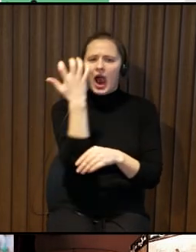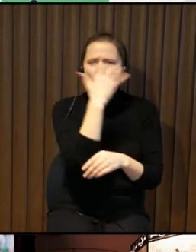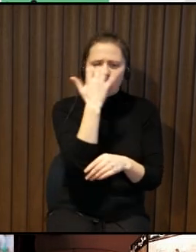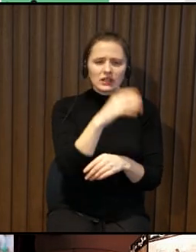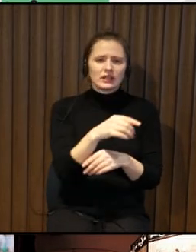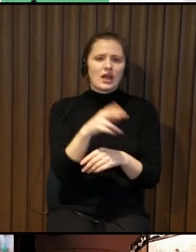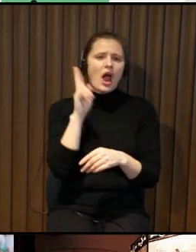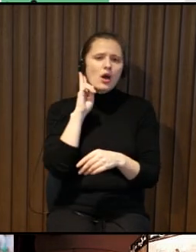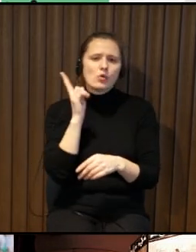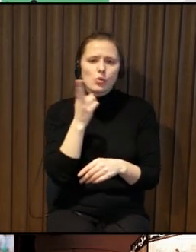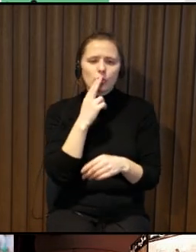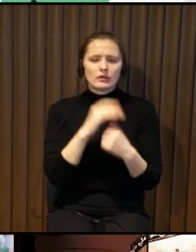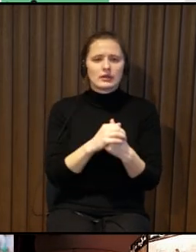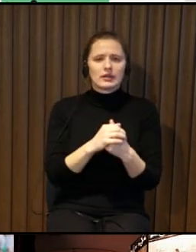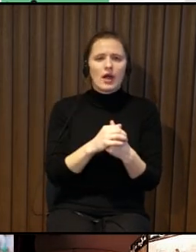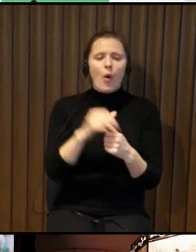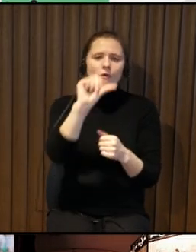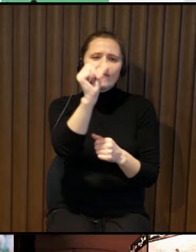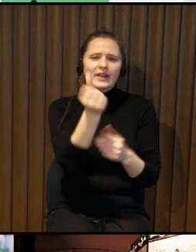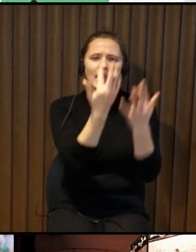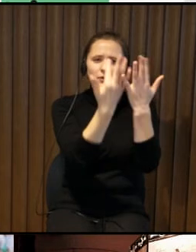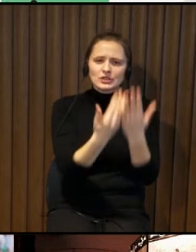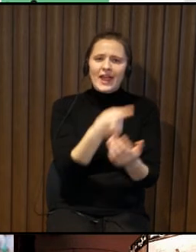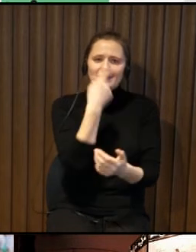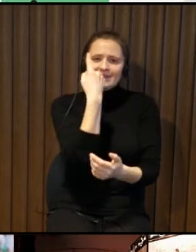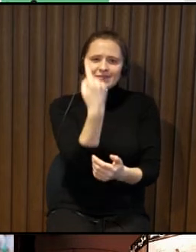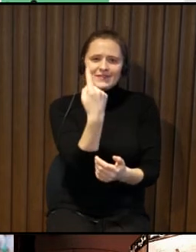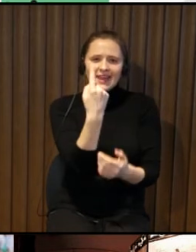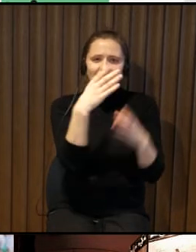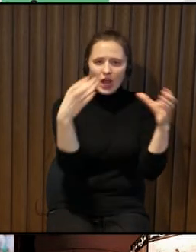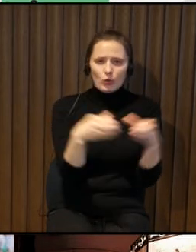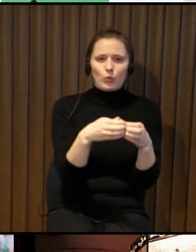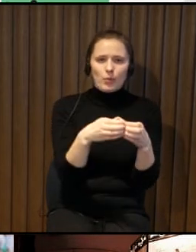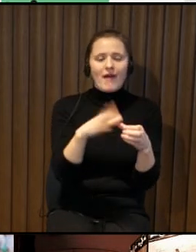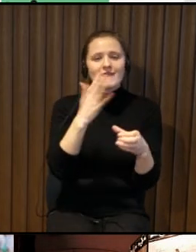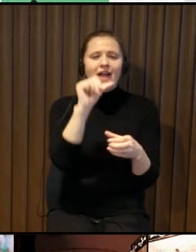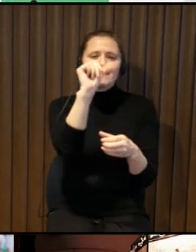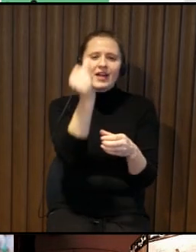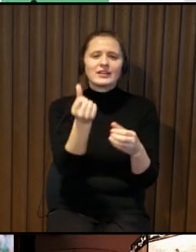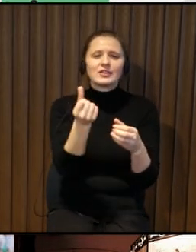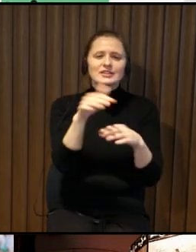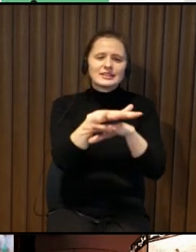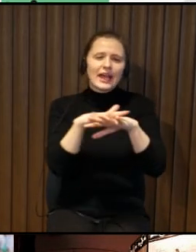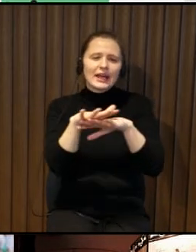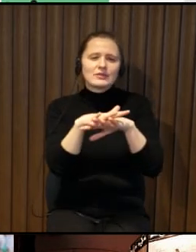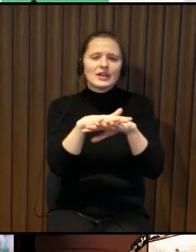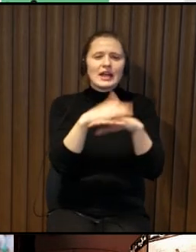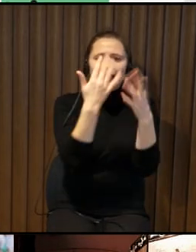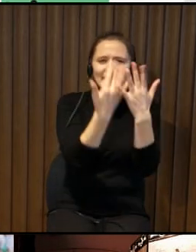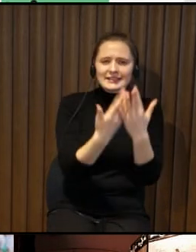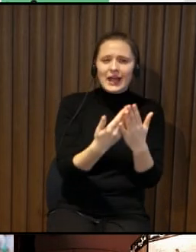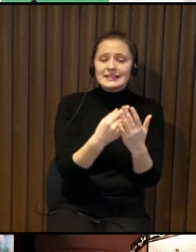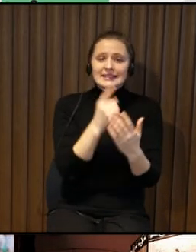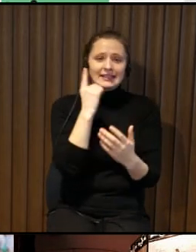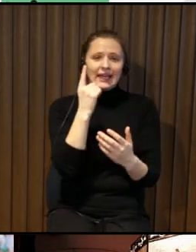just that group. Or to develop a segregated solution specifically for, say, people with disabilities.